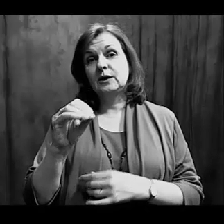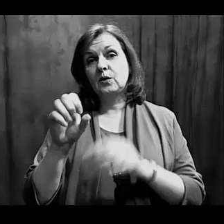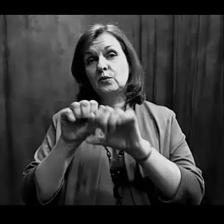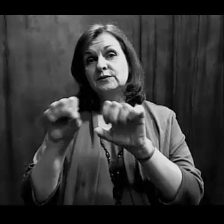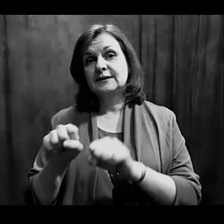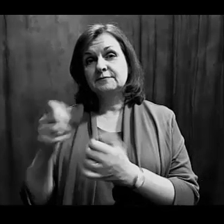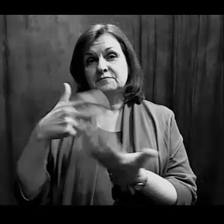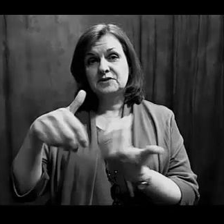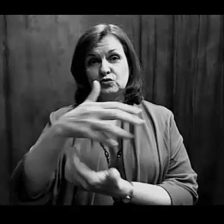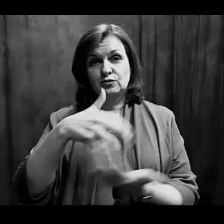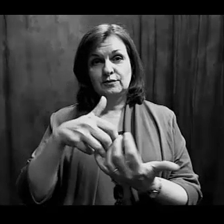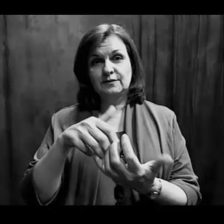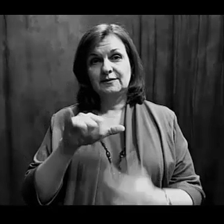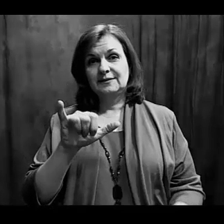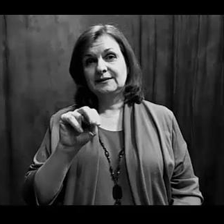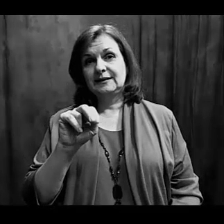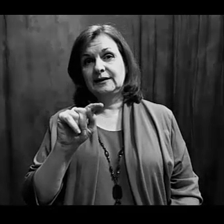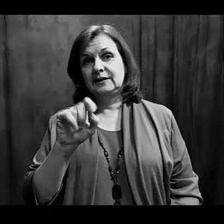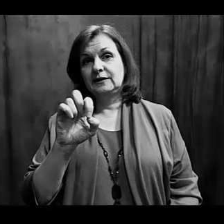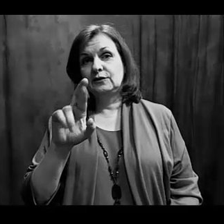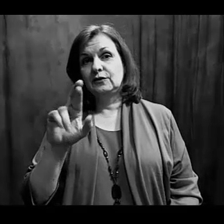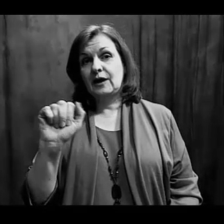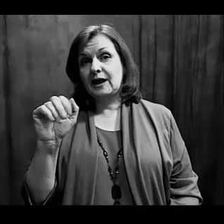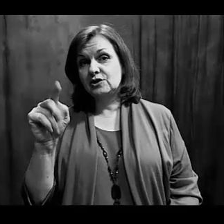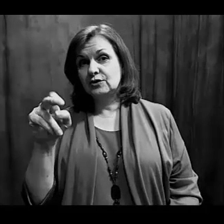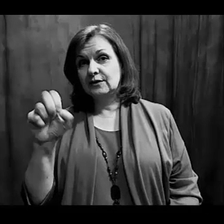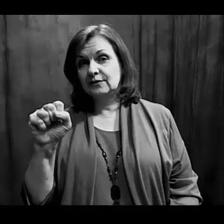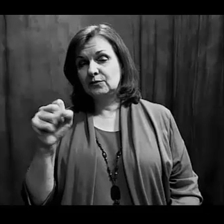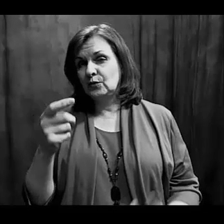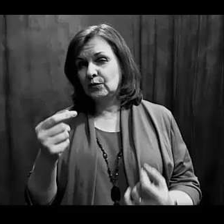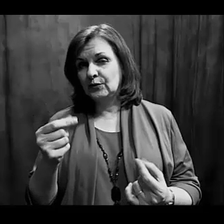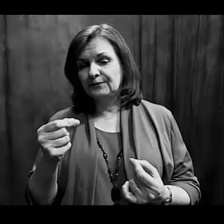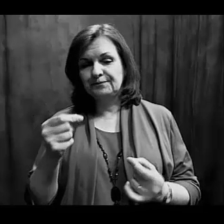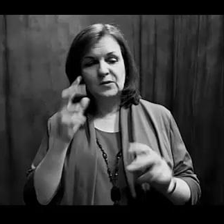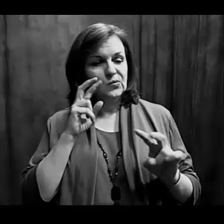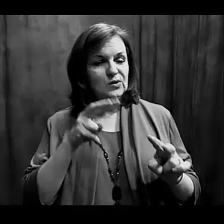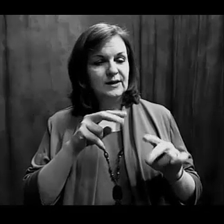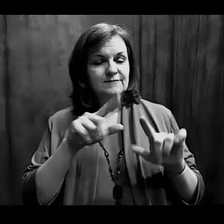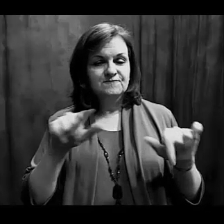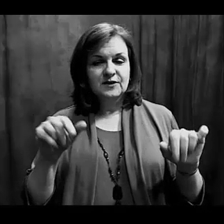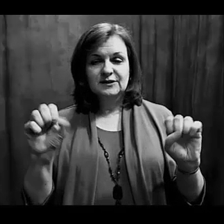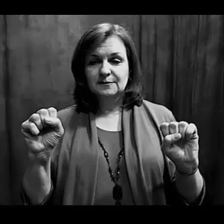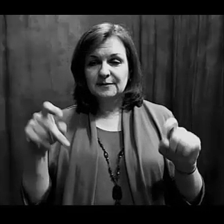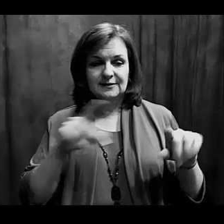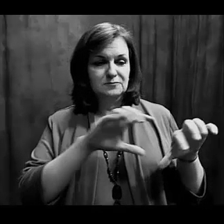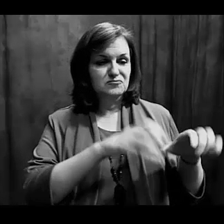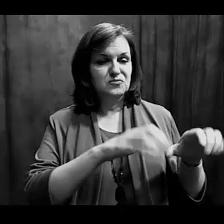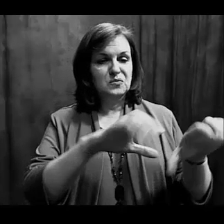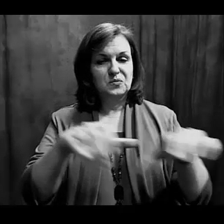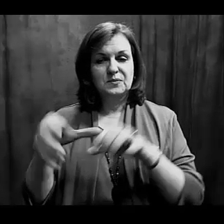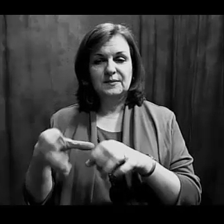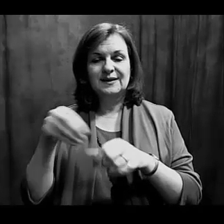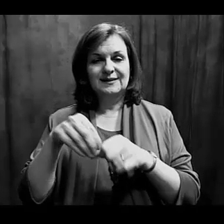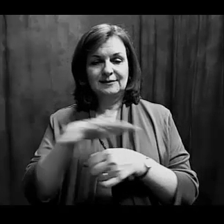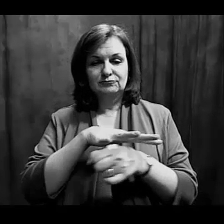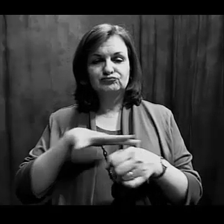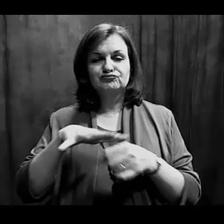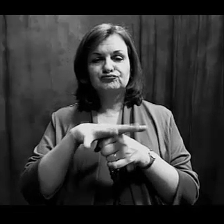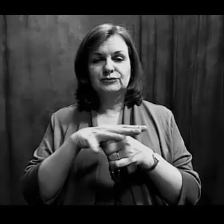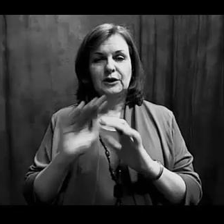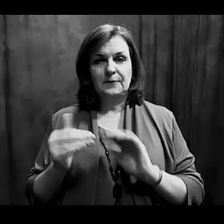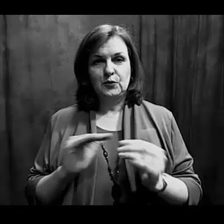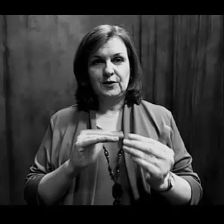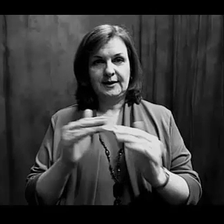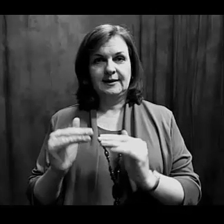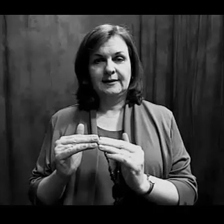When we discuss ecosystem interactions, what we have to look at are the populations of different species that are